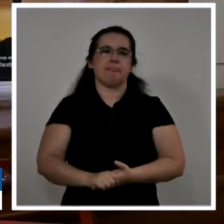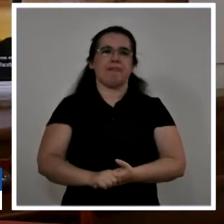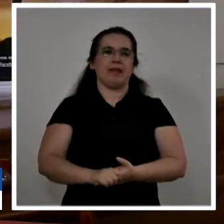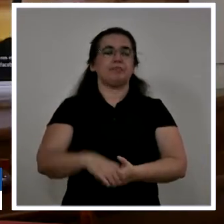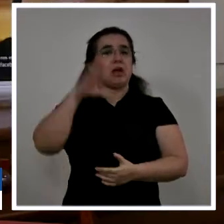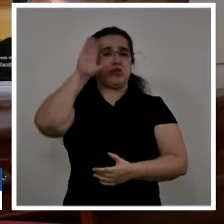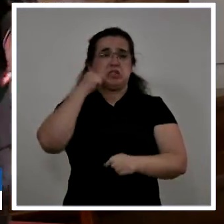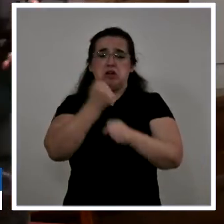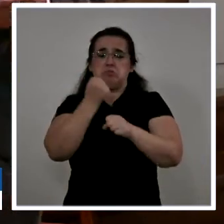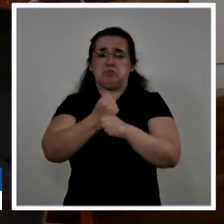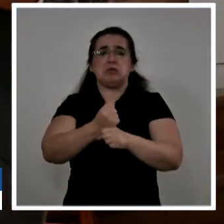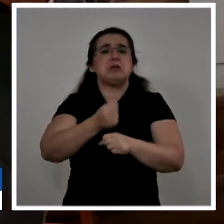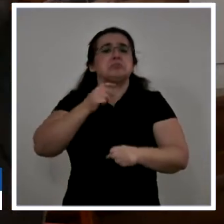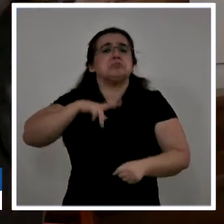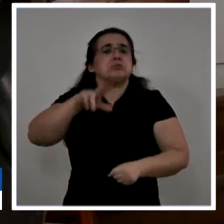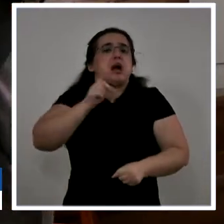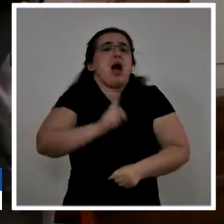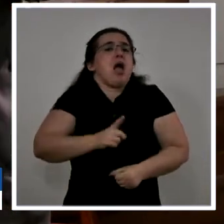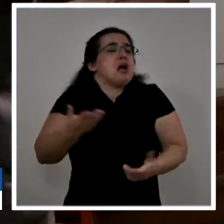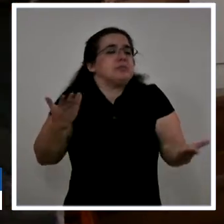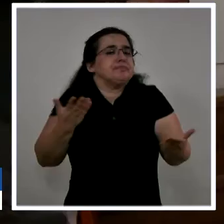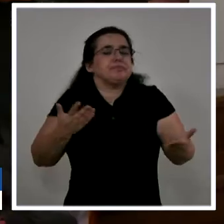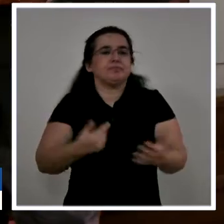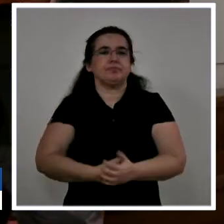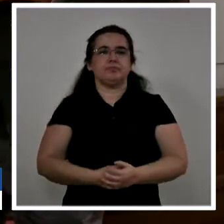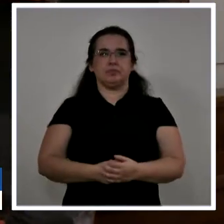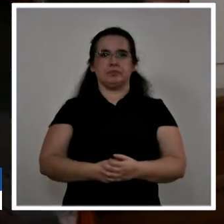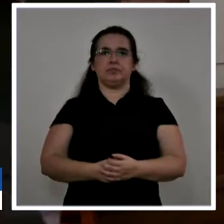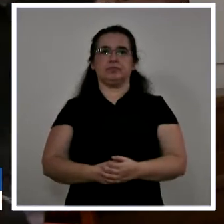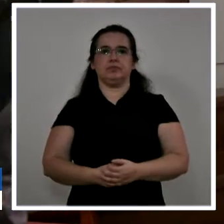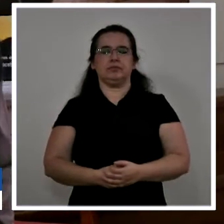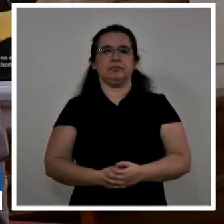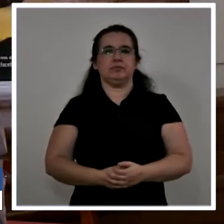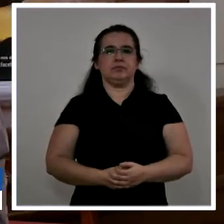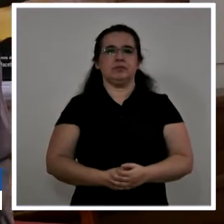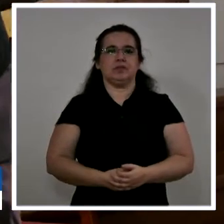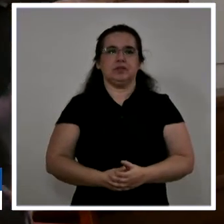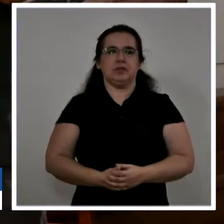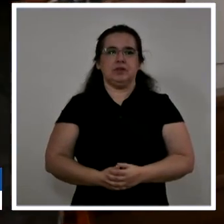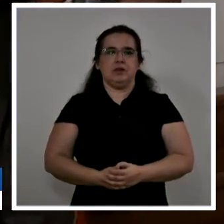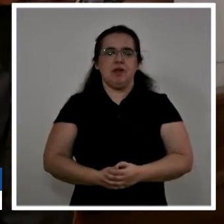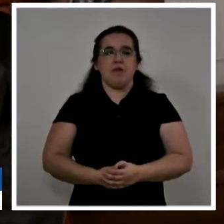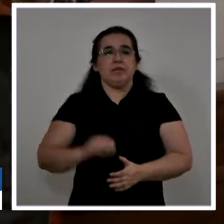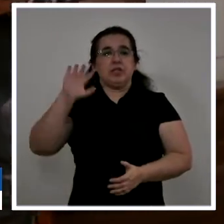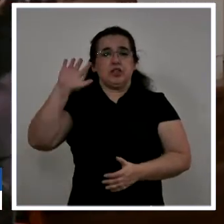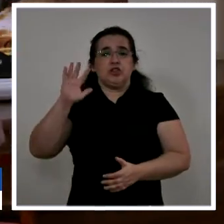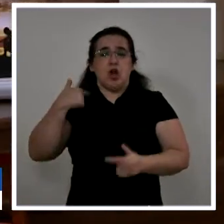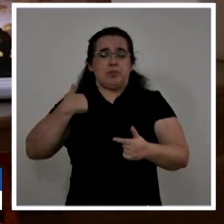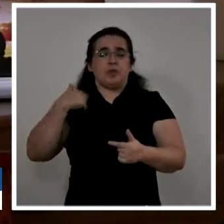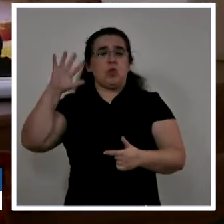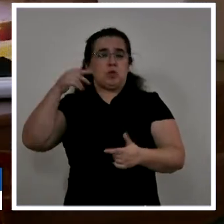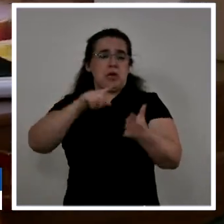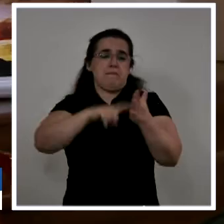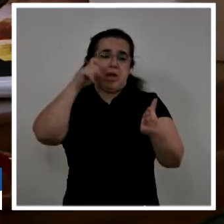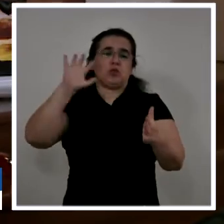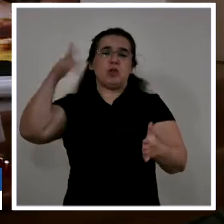Portugal. Eu não sei como é que é em Portugal. But when I was in America growing up, if my hair was out of place when I was in kindergarten, mas quando eu na América, quando